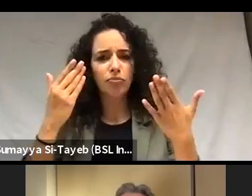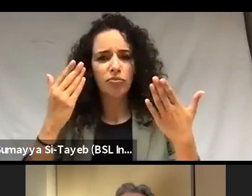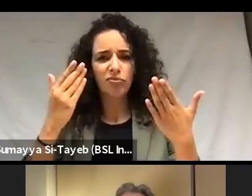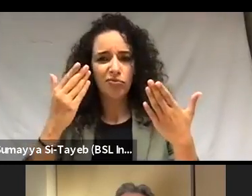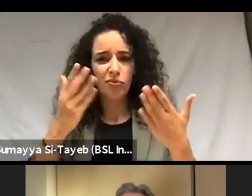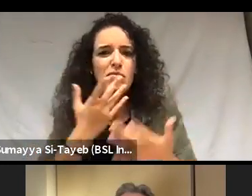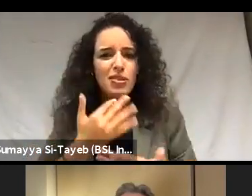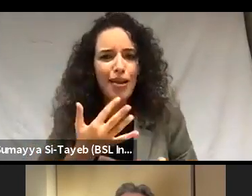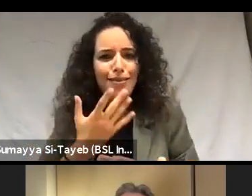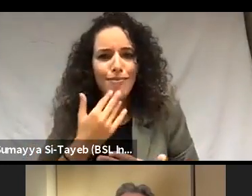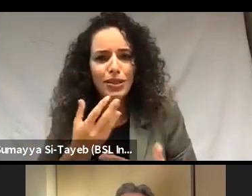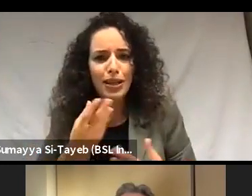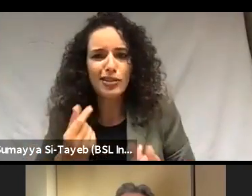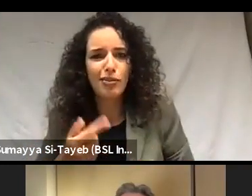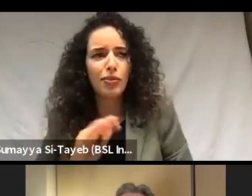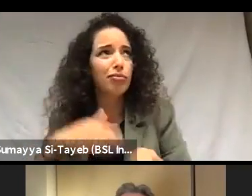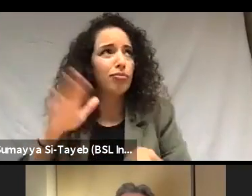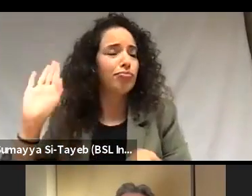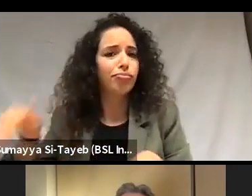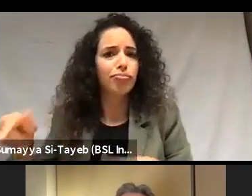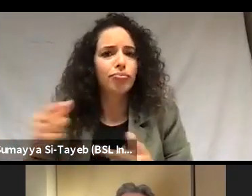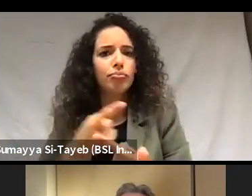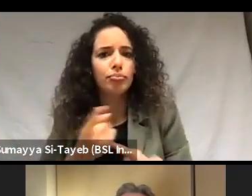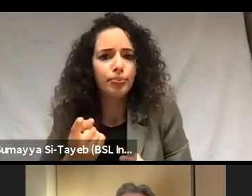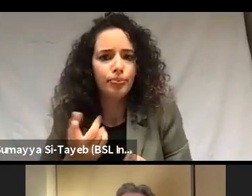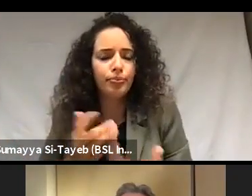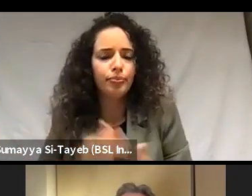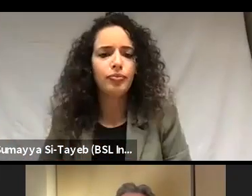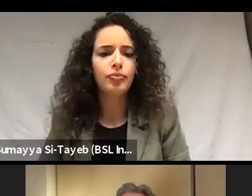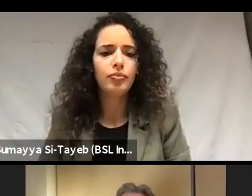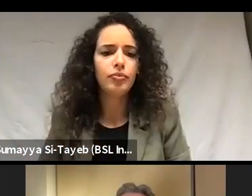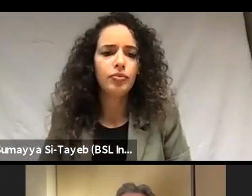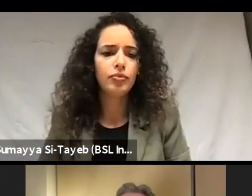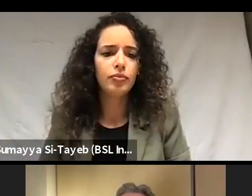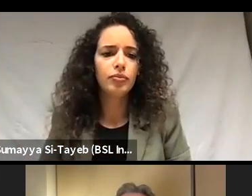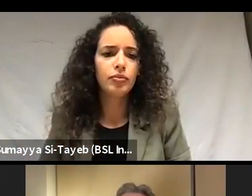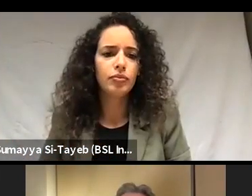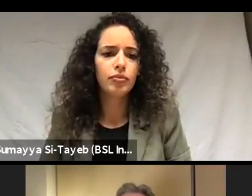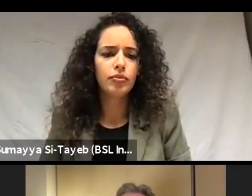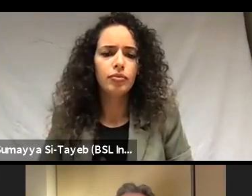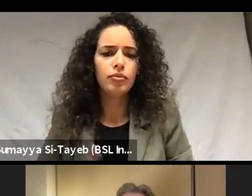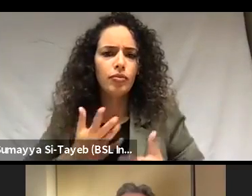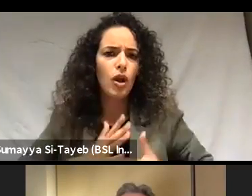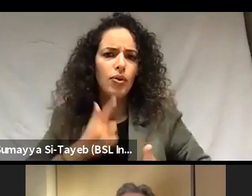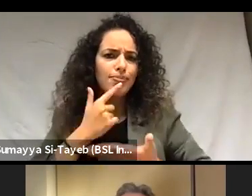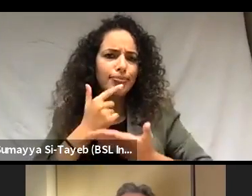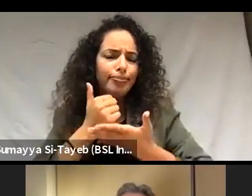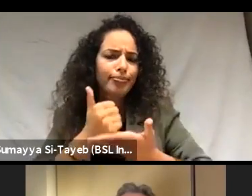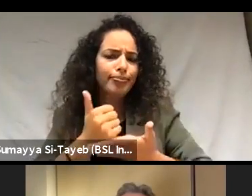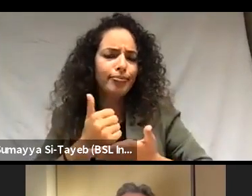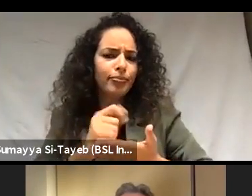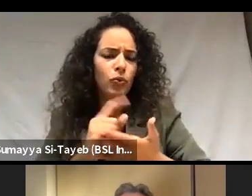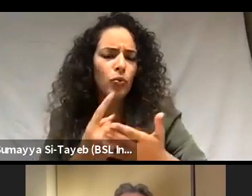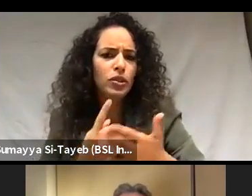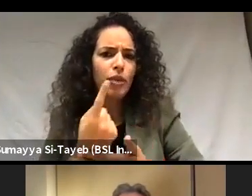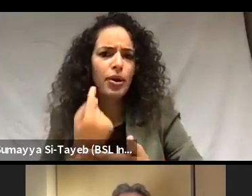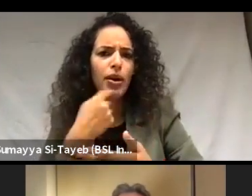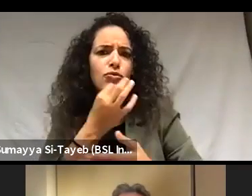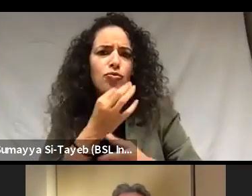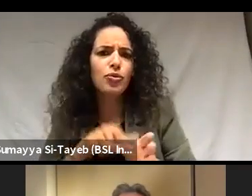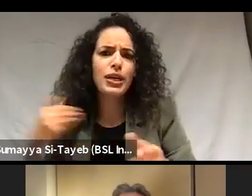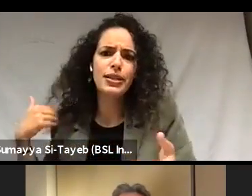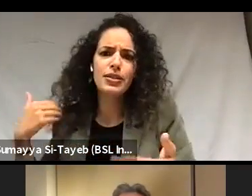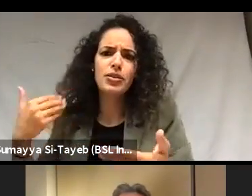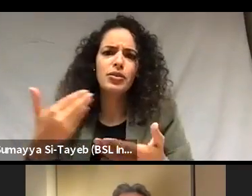And I'd like to suggest that what has happened in the last couple of decades is the growth of think